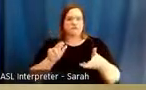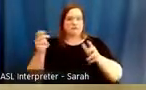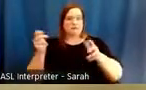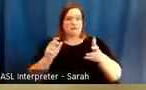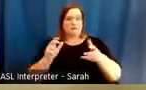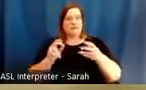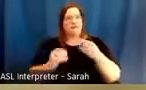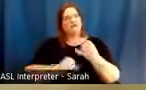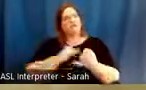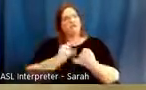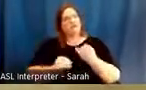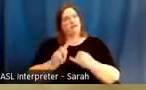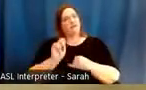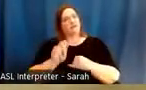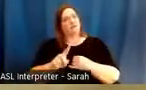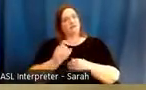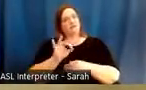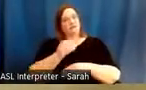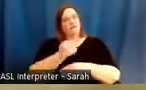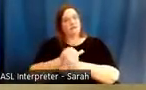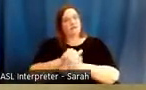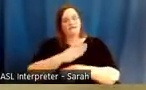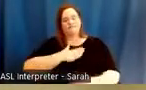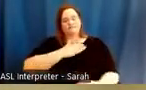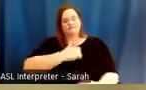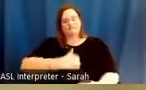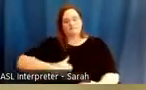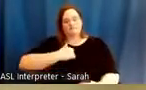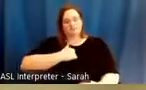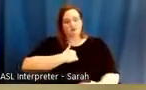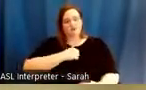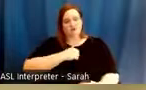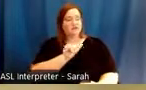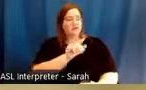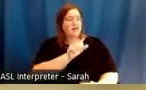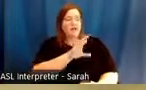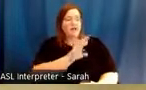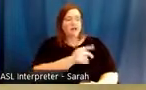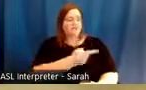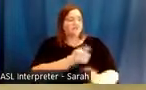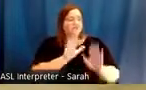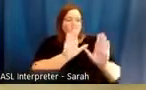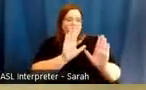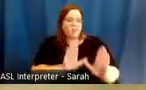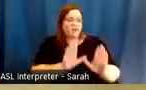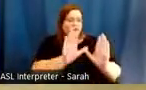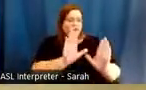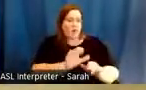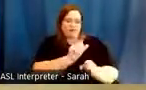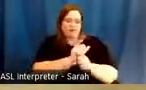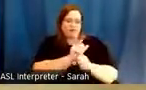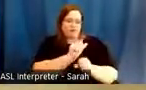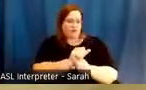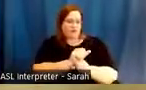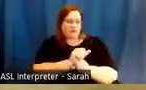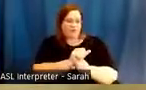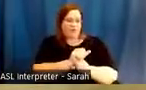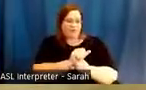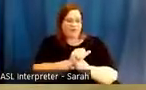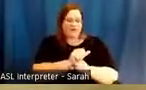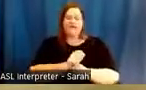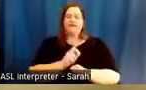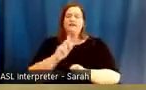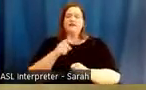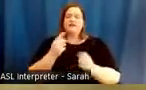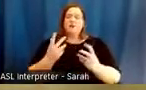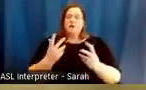very last question of the night? And my apologies. Adam, you've done a really wonderful, wonderful job. And I just wanted